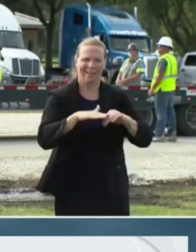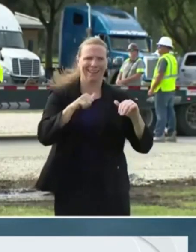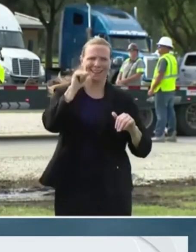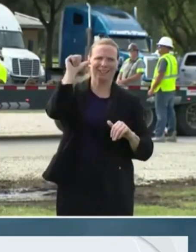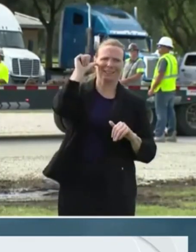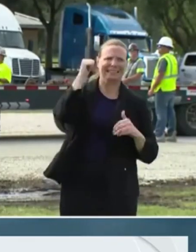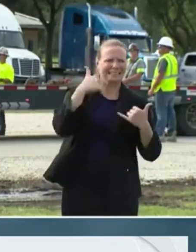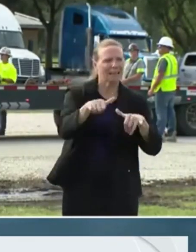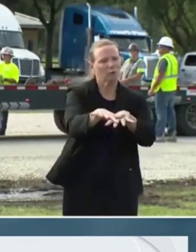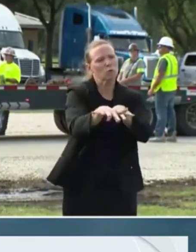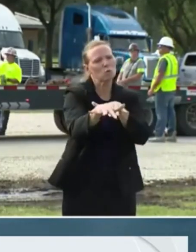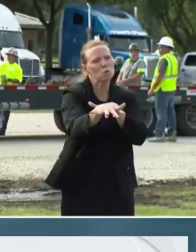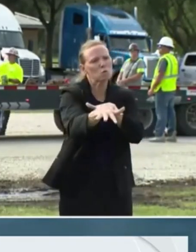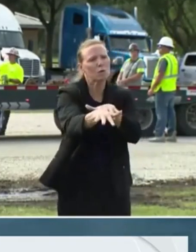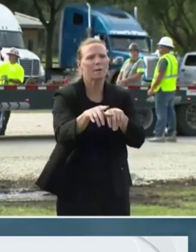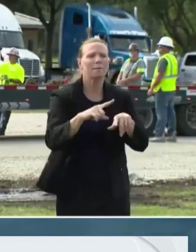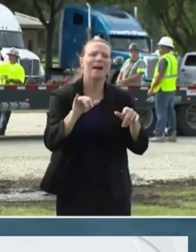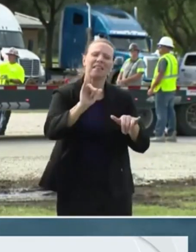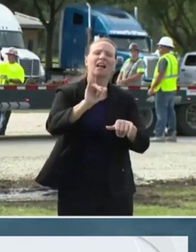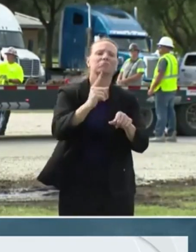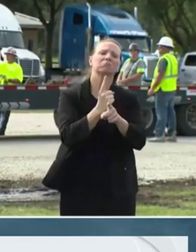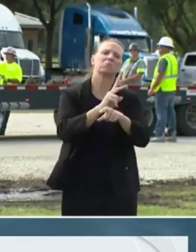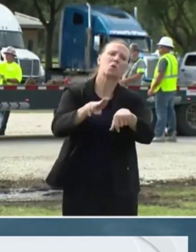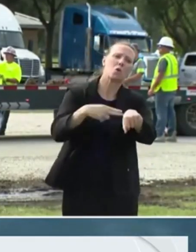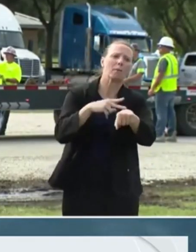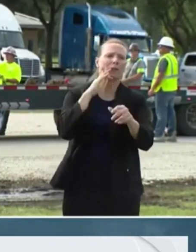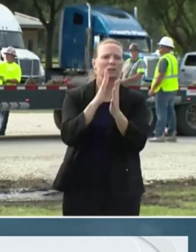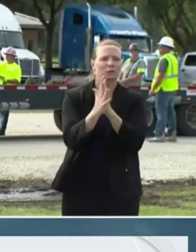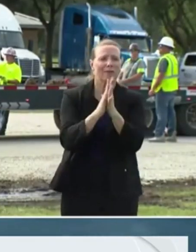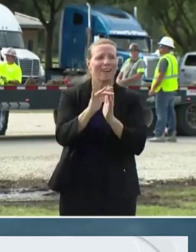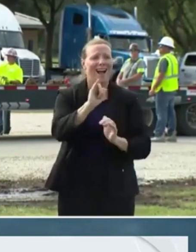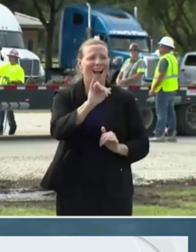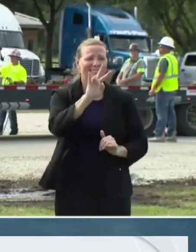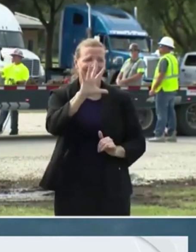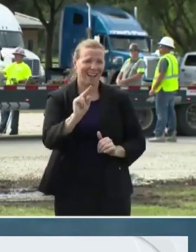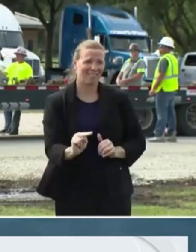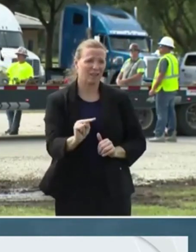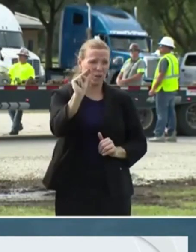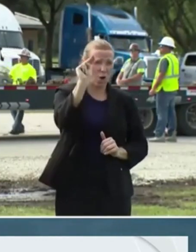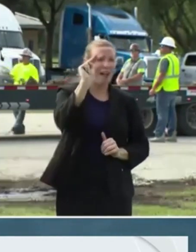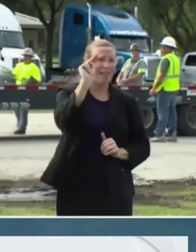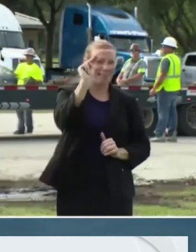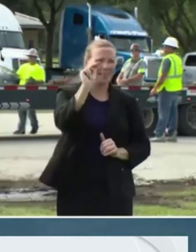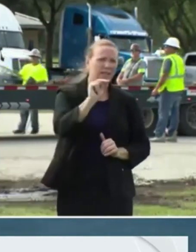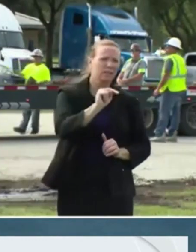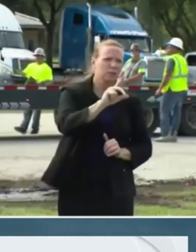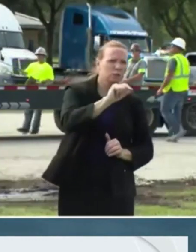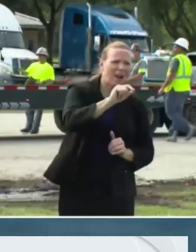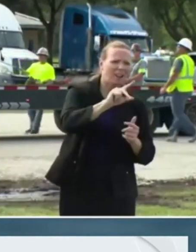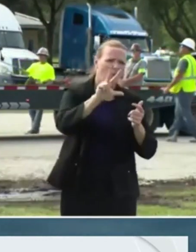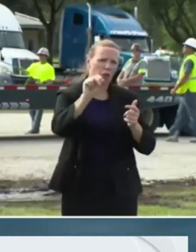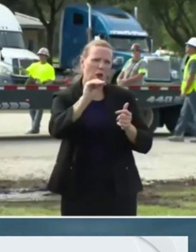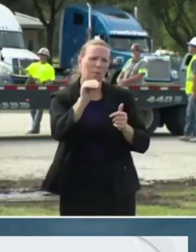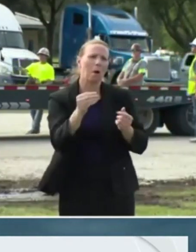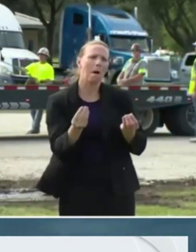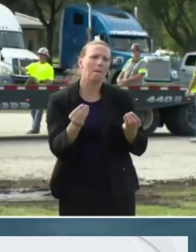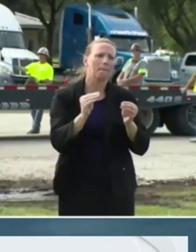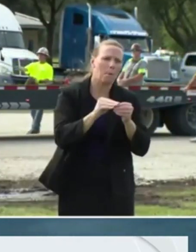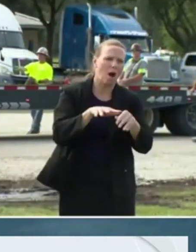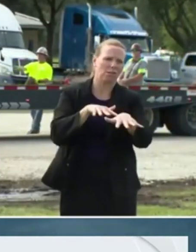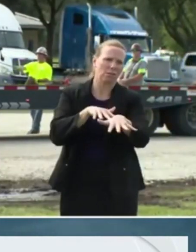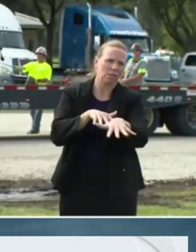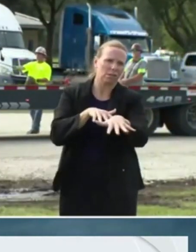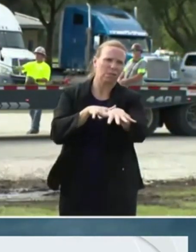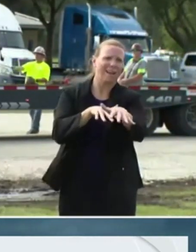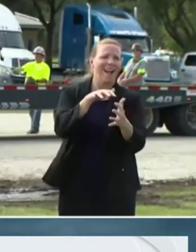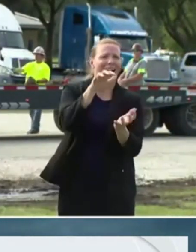it. That's the norm for that. I-75 northbound, 20 to 30% higher volumes. Alligator Alley is pretty jammed